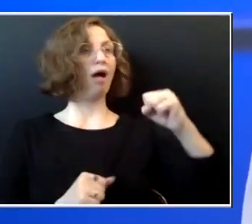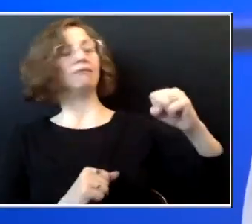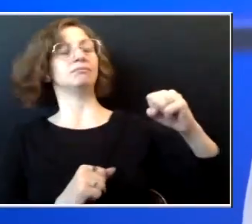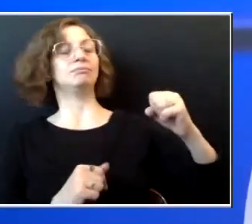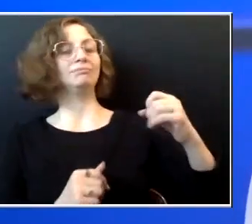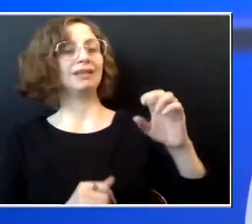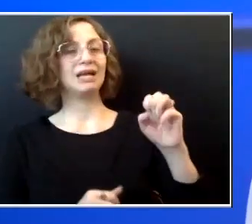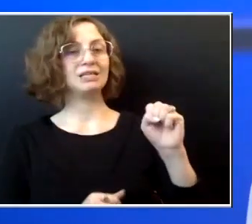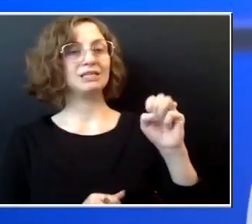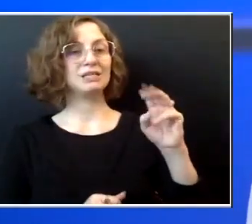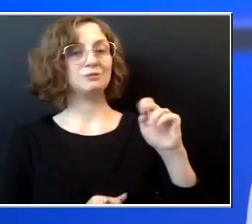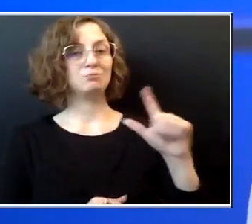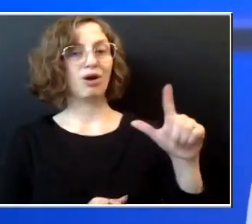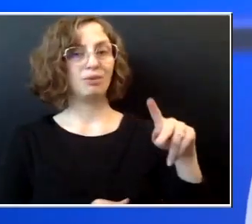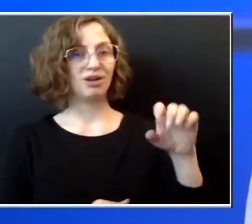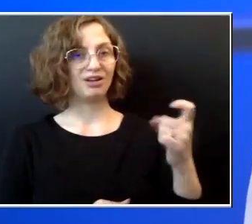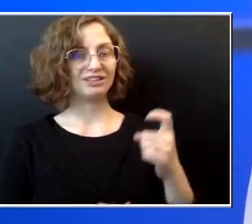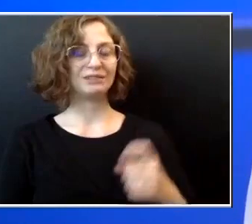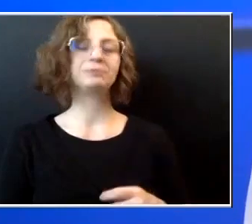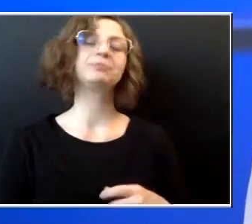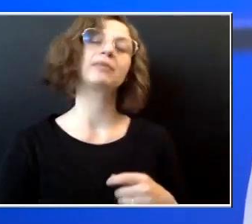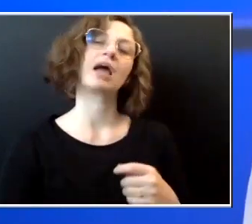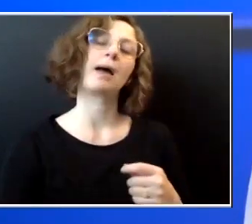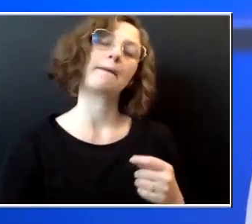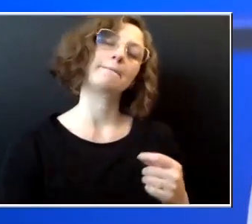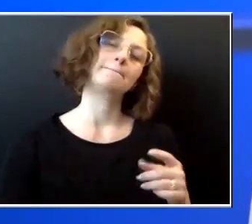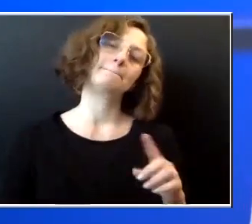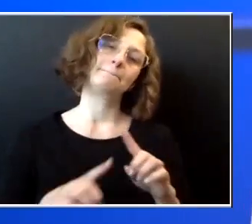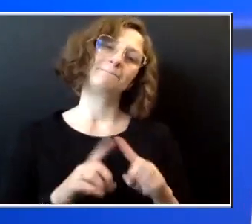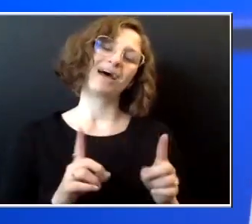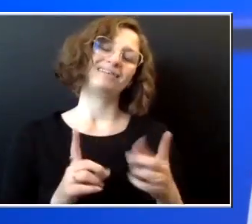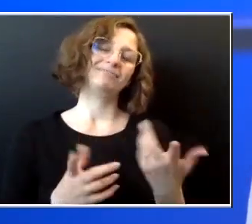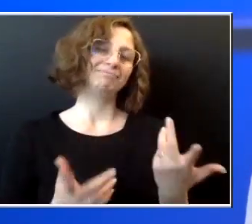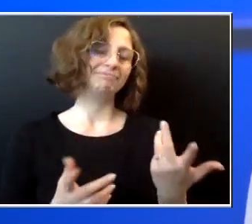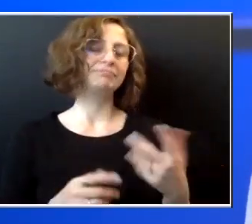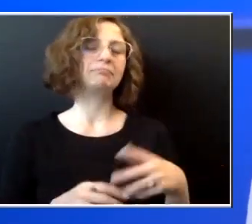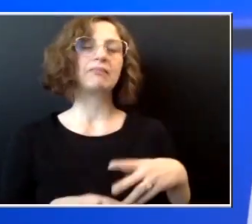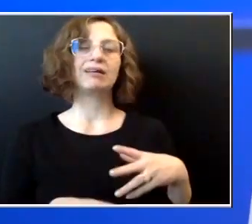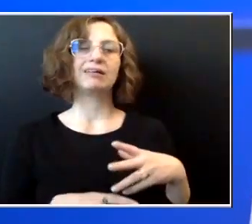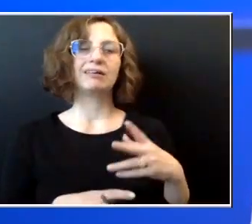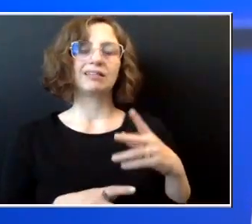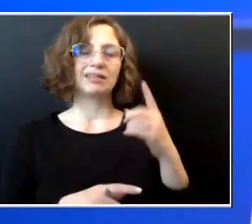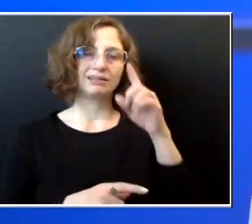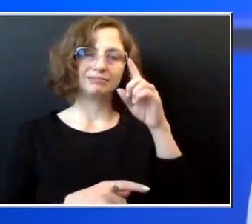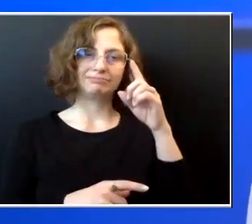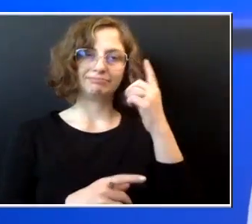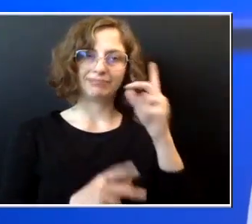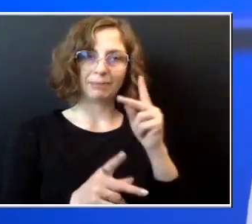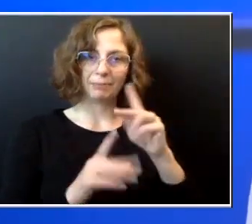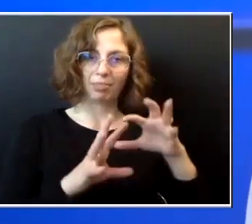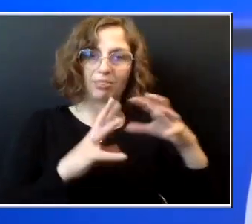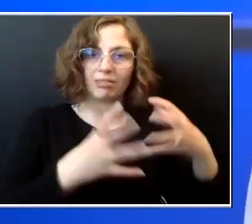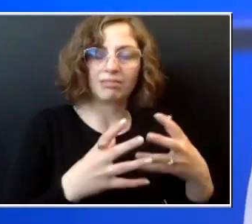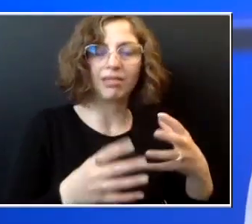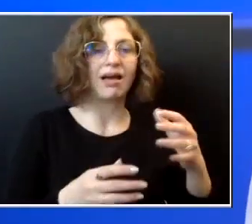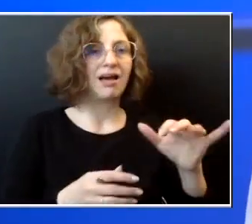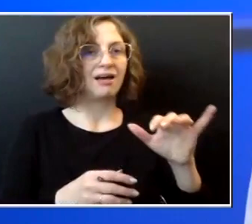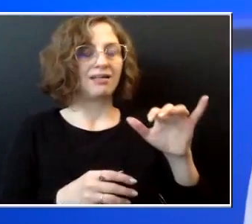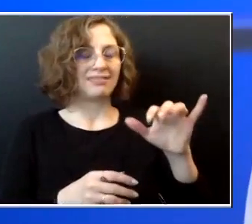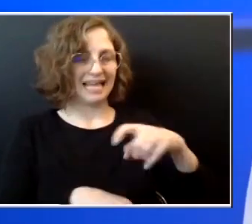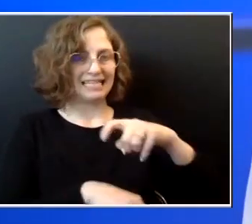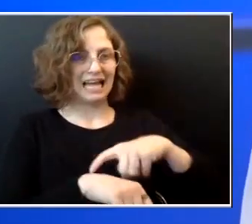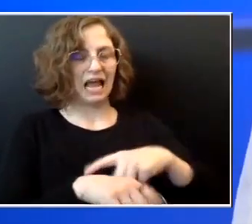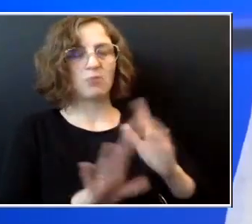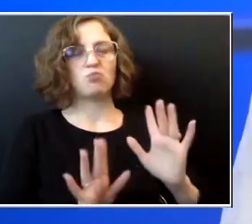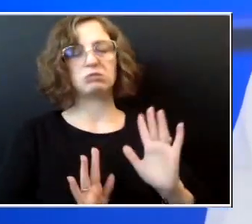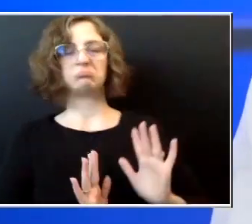a white force of military officers One could for understand good why. reason. Yeah. And it was difficult